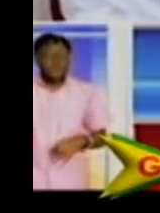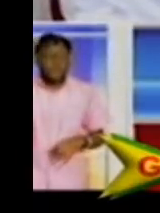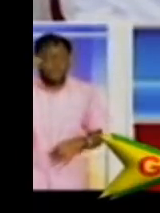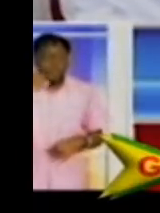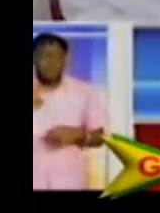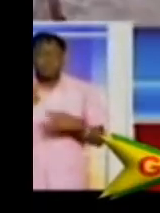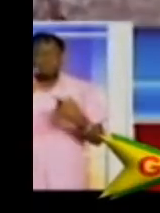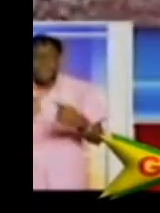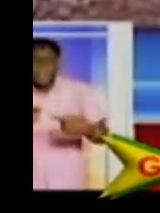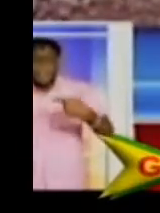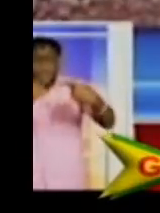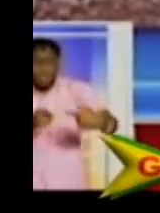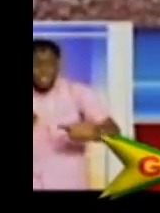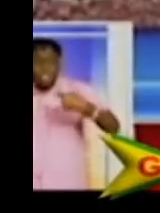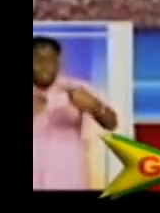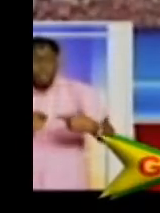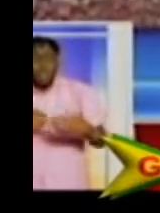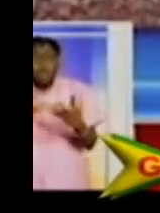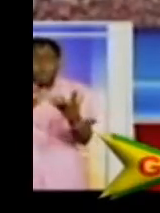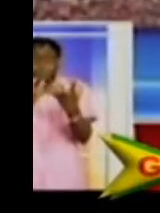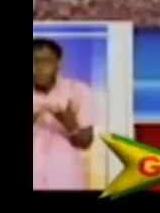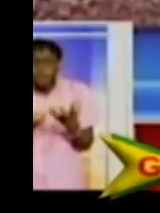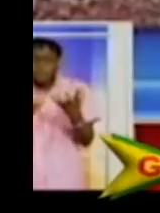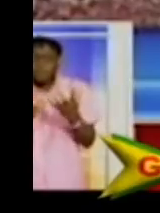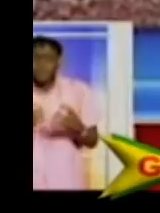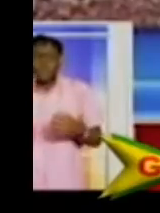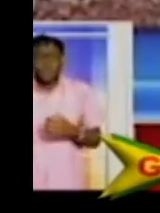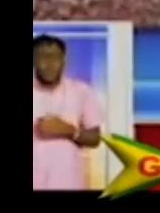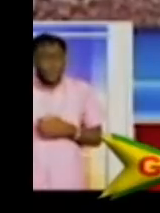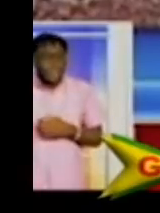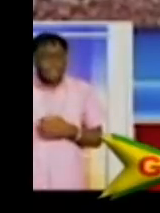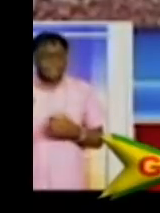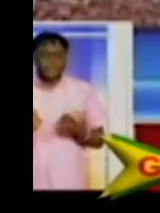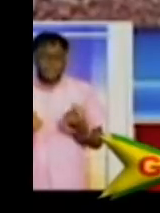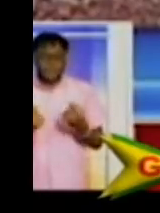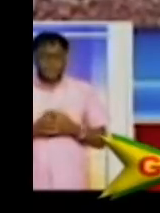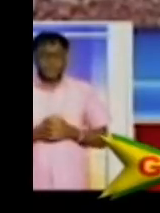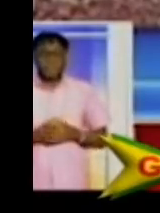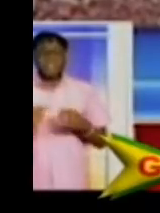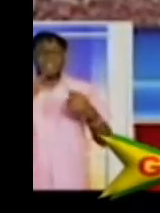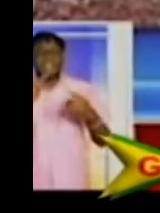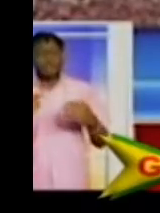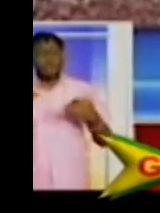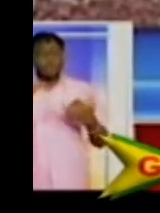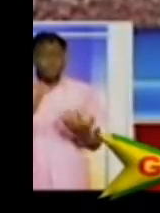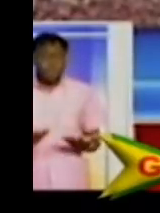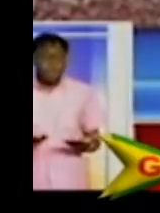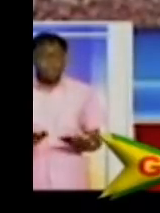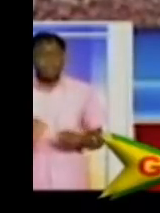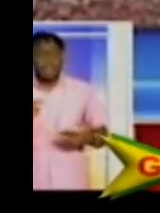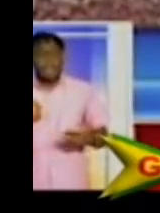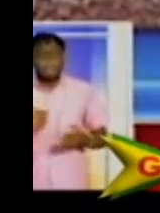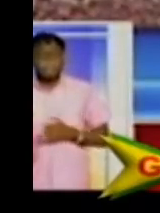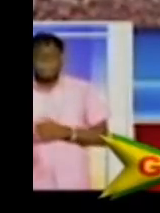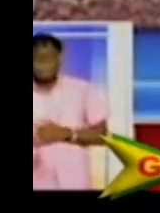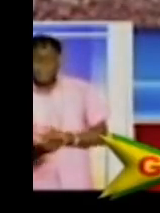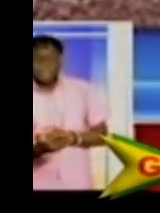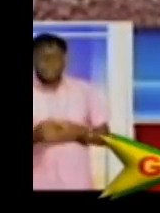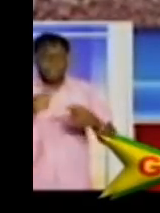want to succeed? Well, over the past year, you know, the batting has been struggling. The bowling, you